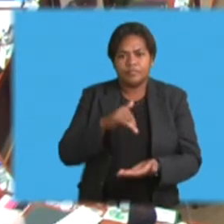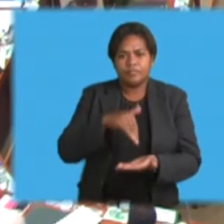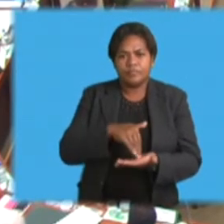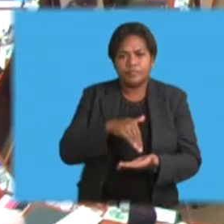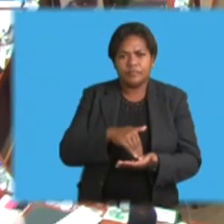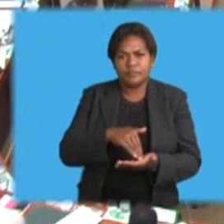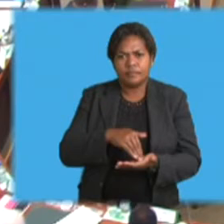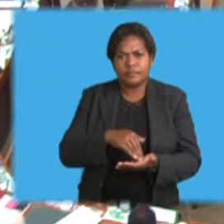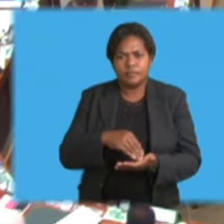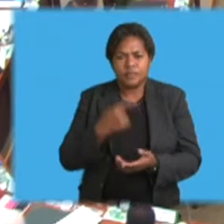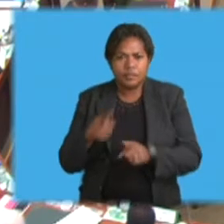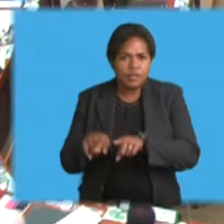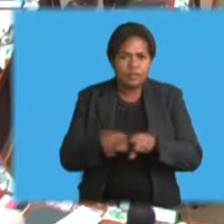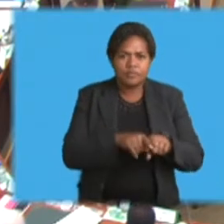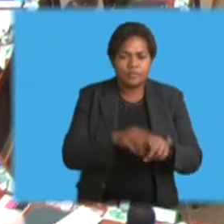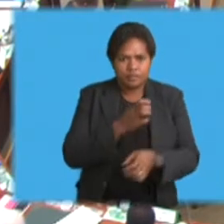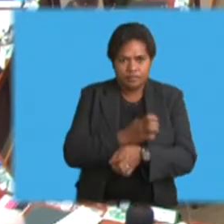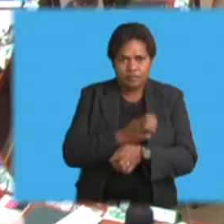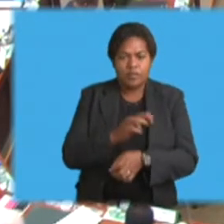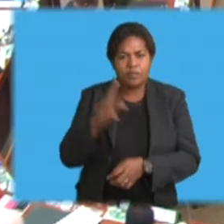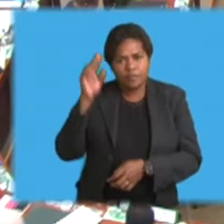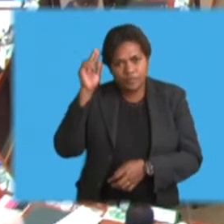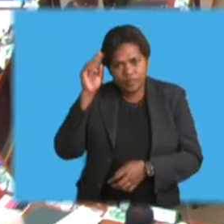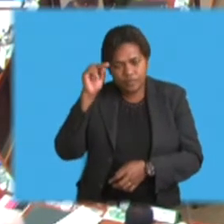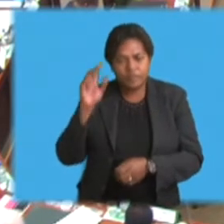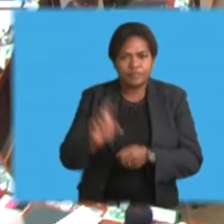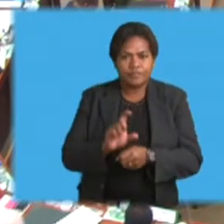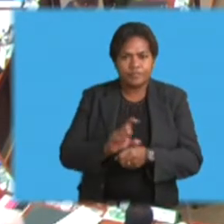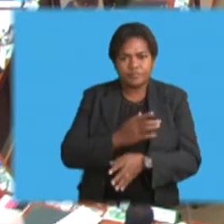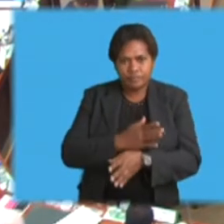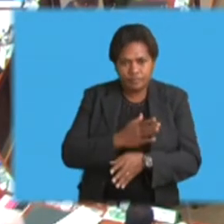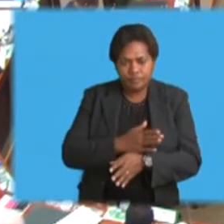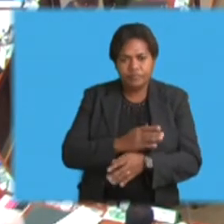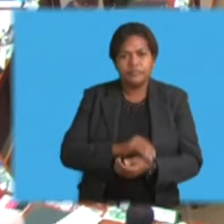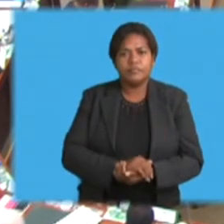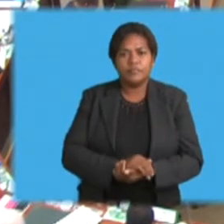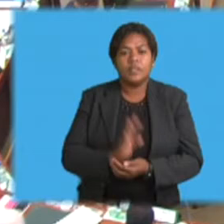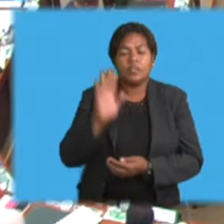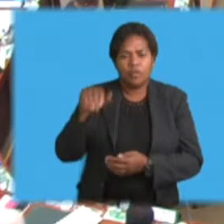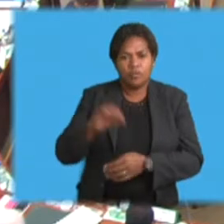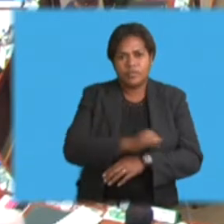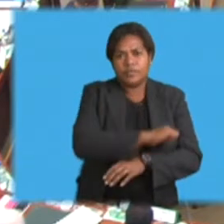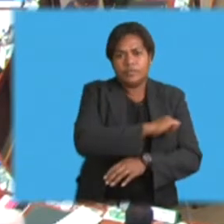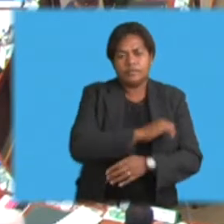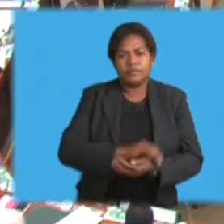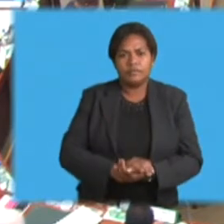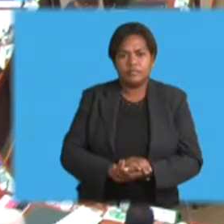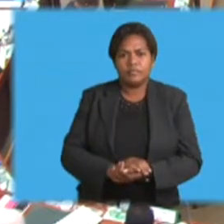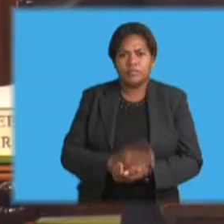meaningful employment for Fijians here and abroad. Madam Speaker, the government established the National Employment Center in